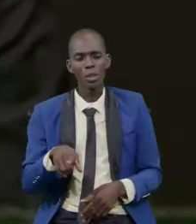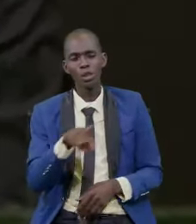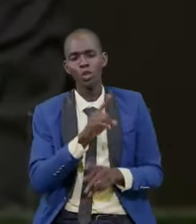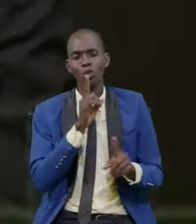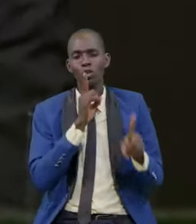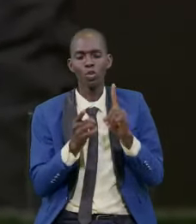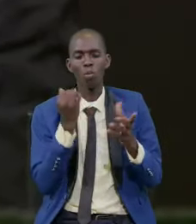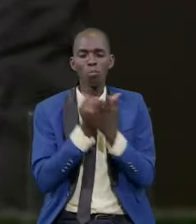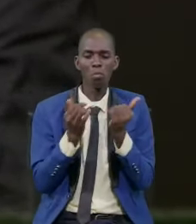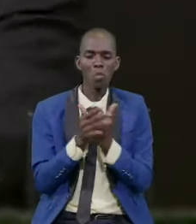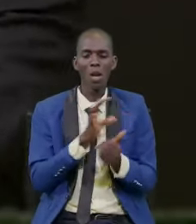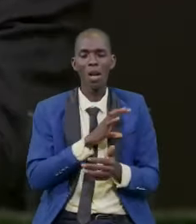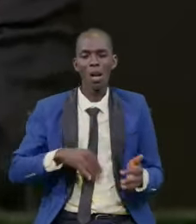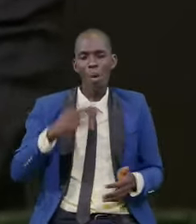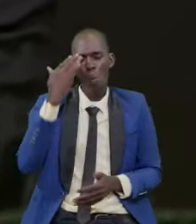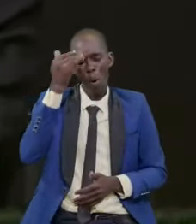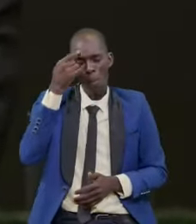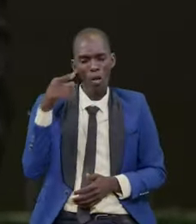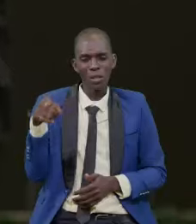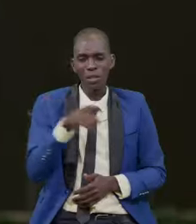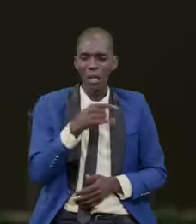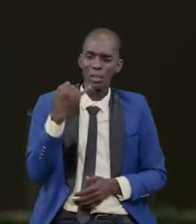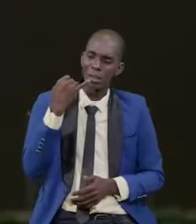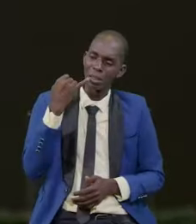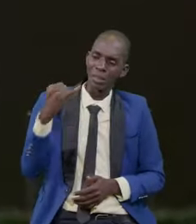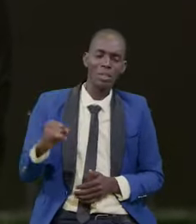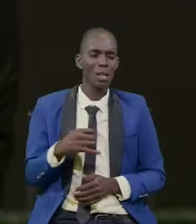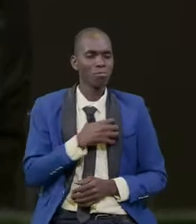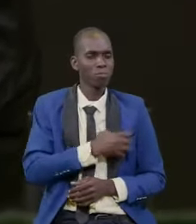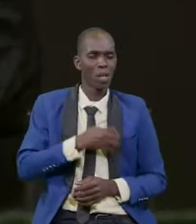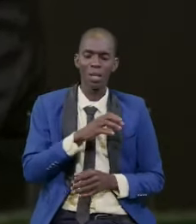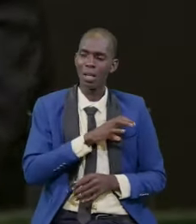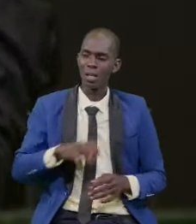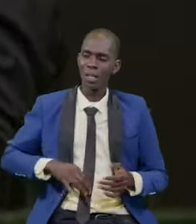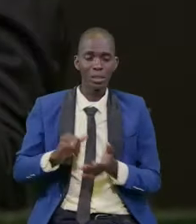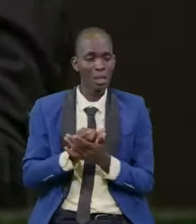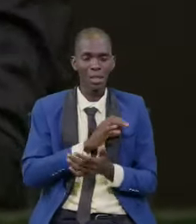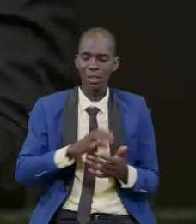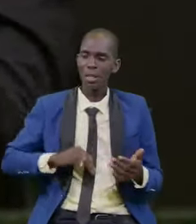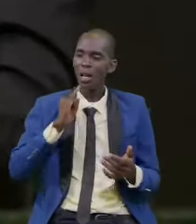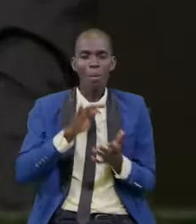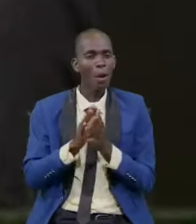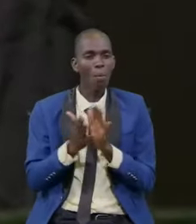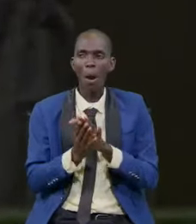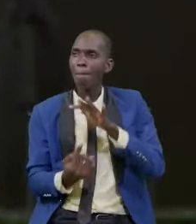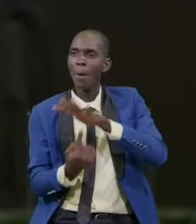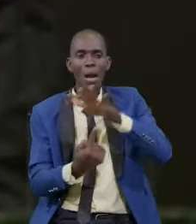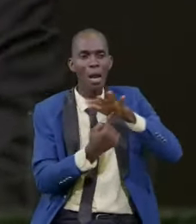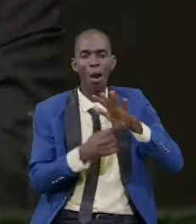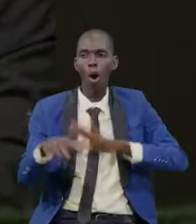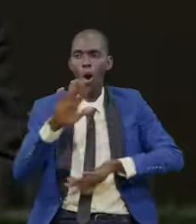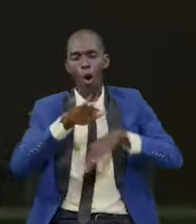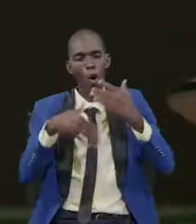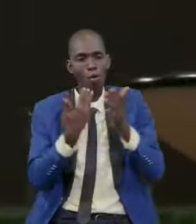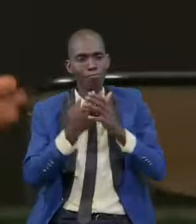envy. Envy, they're becoming popular. And if this man continues like this, everybody will believe